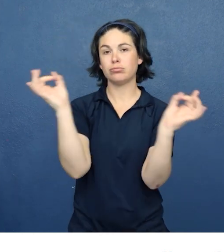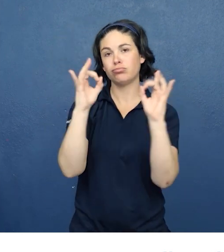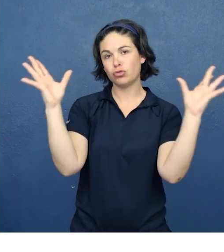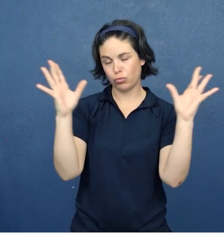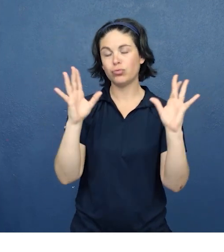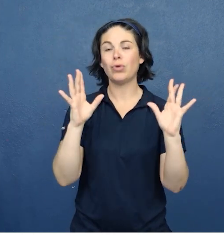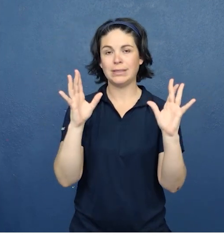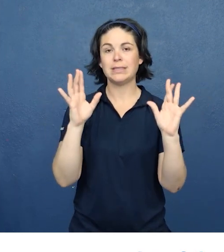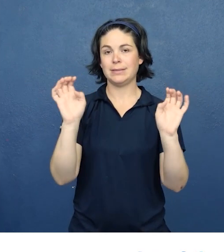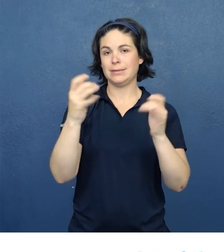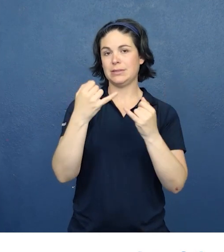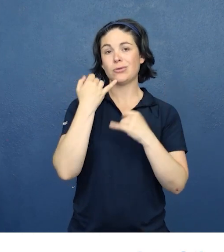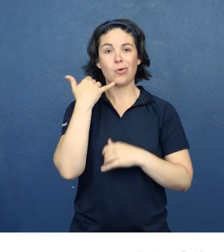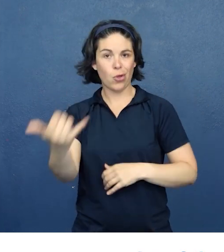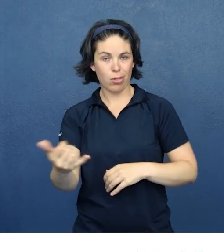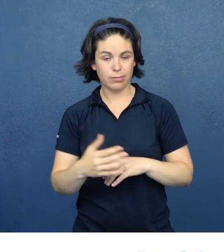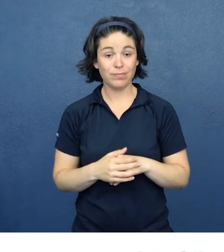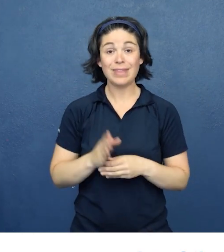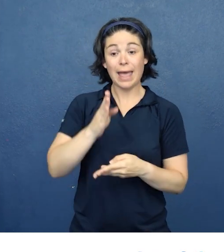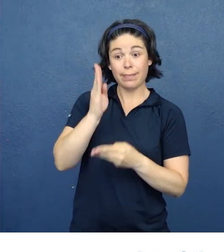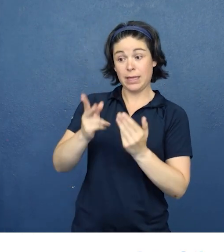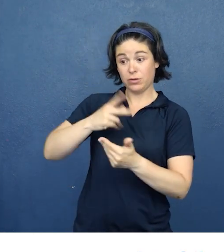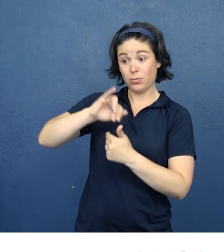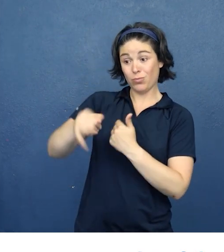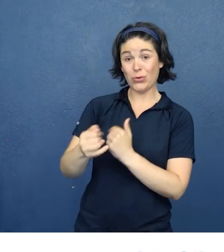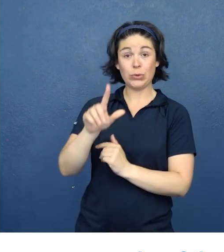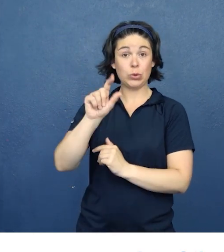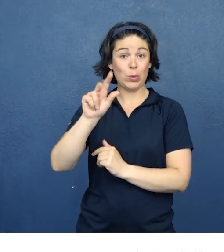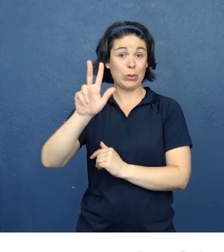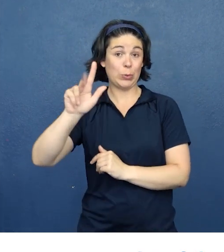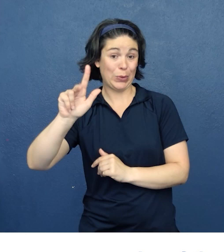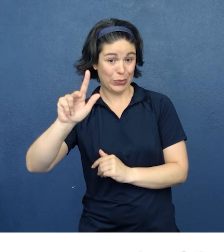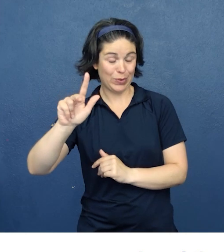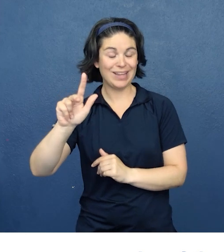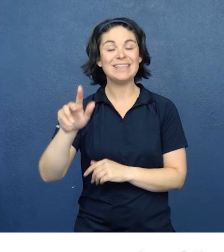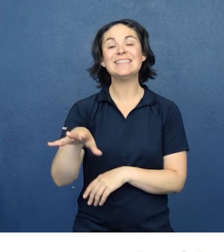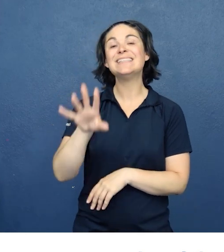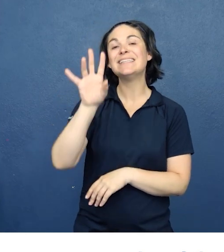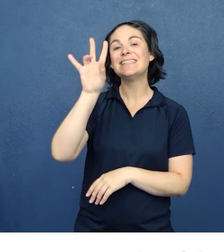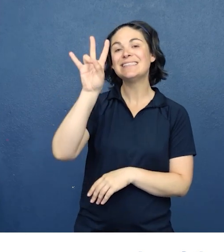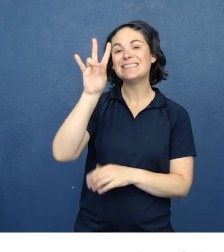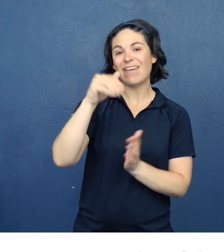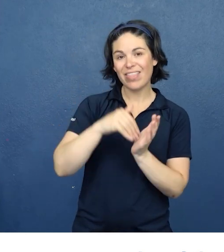lines. As of the end of the project, 2023,